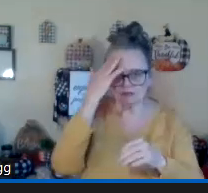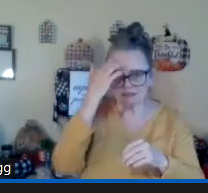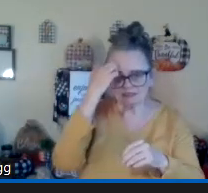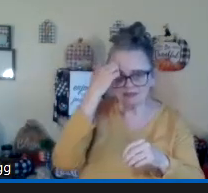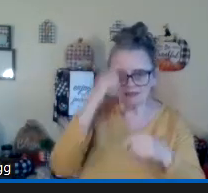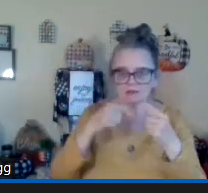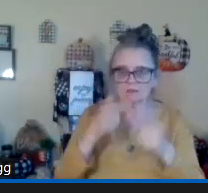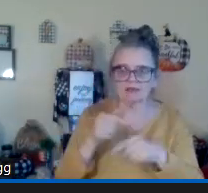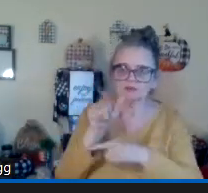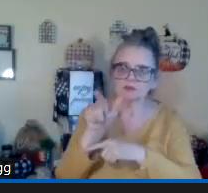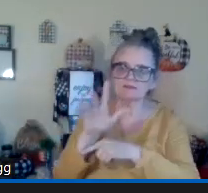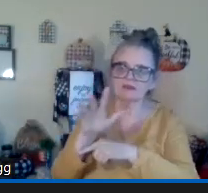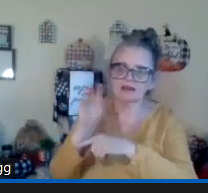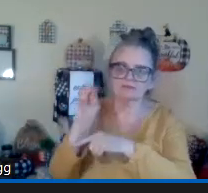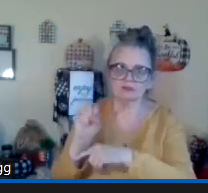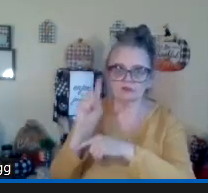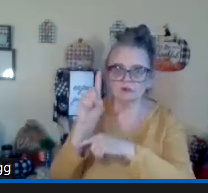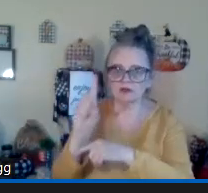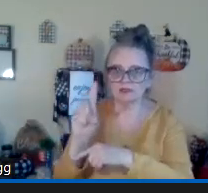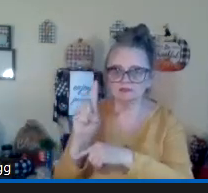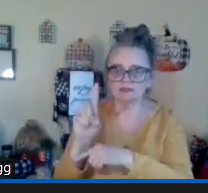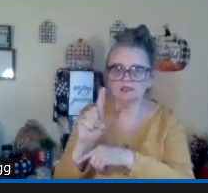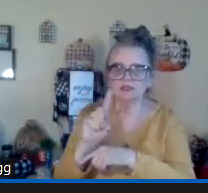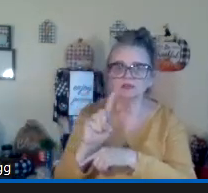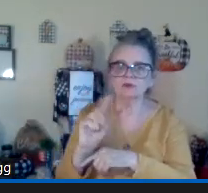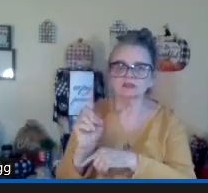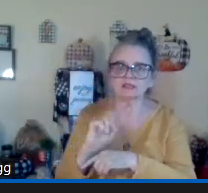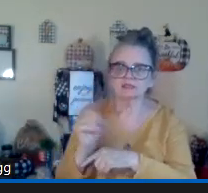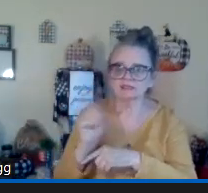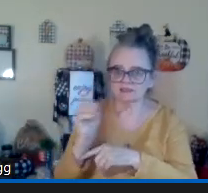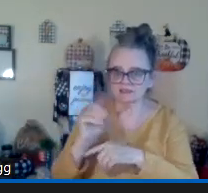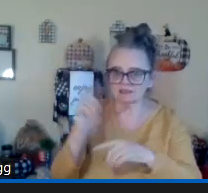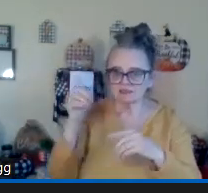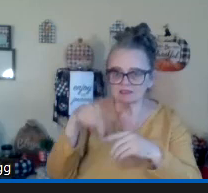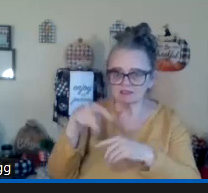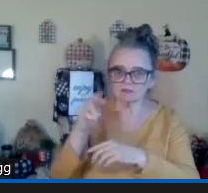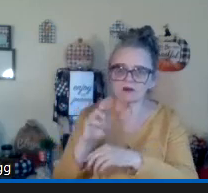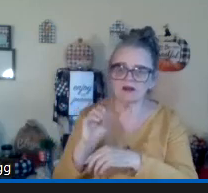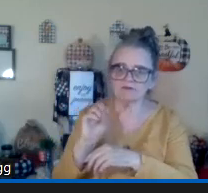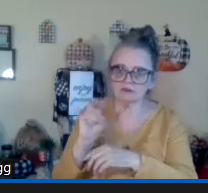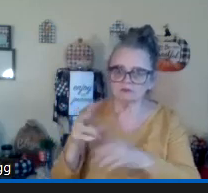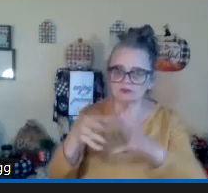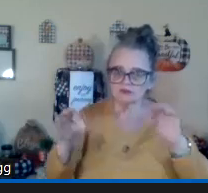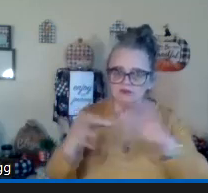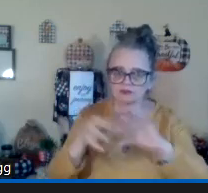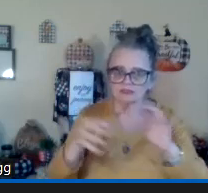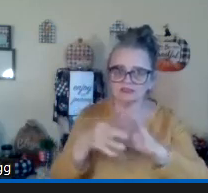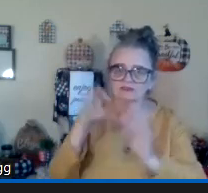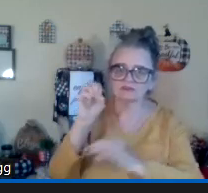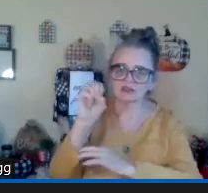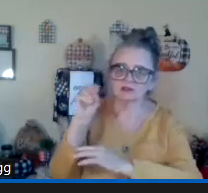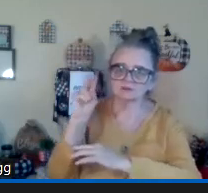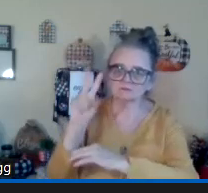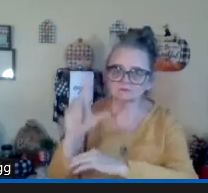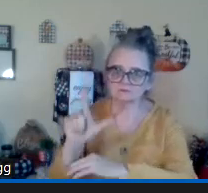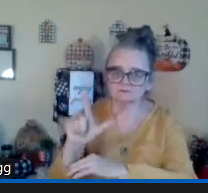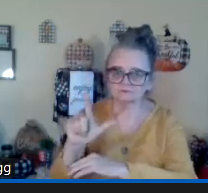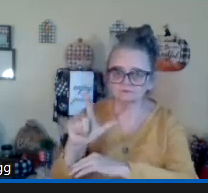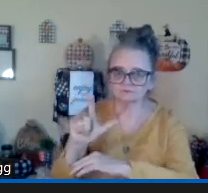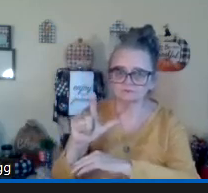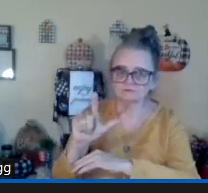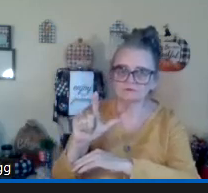Again, he wants us to think about 25 verse 1, where it says that these proverbs, these stories of